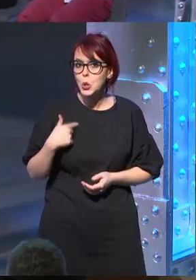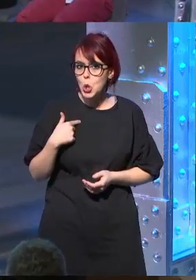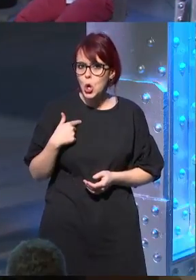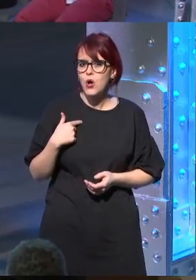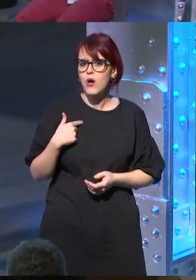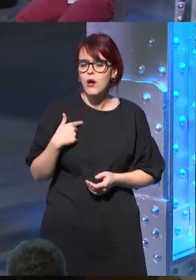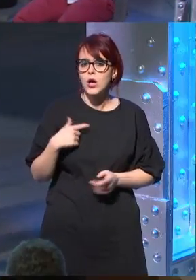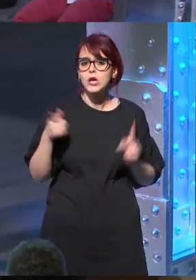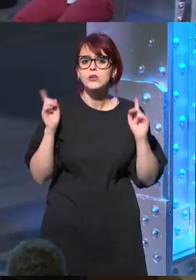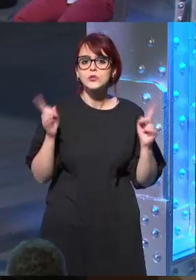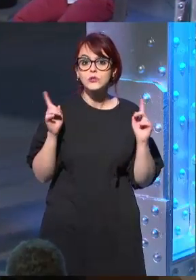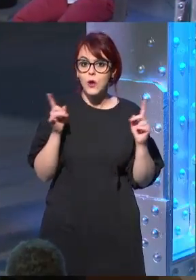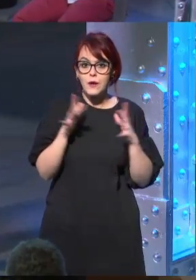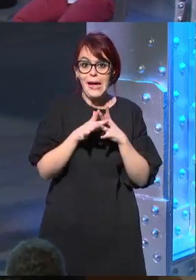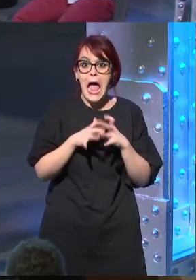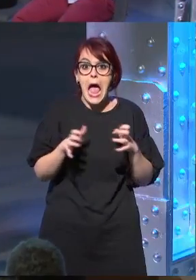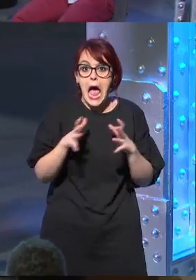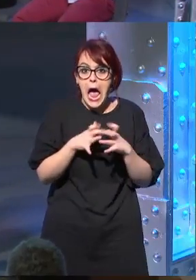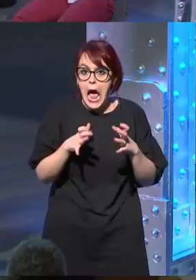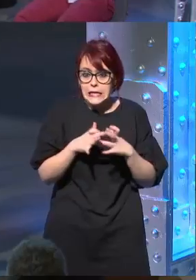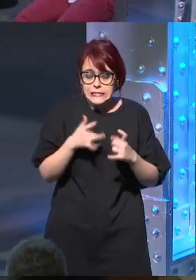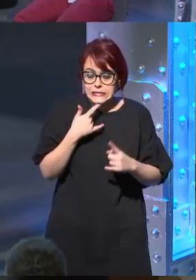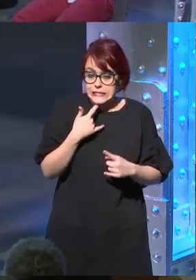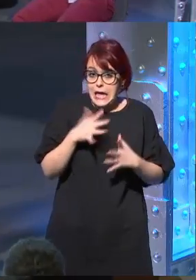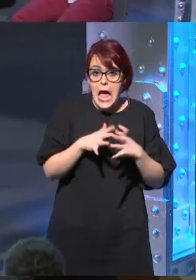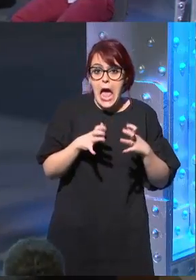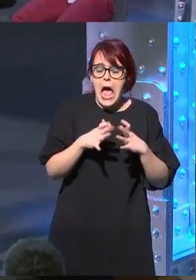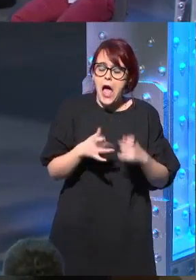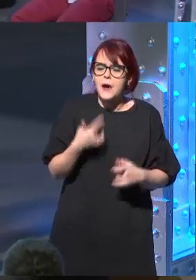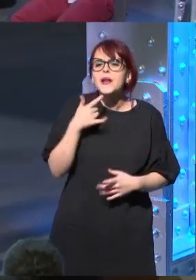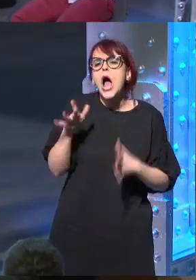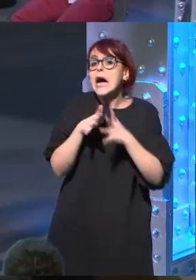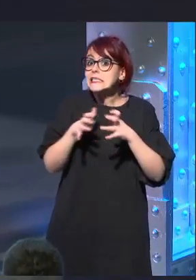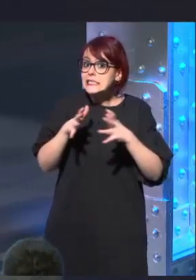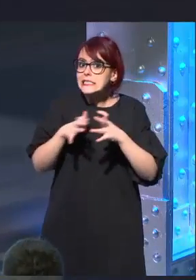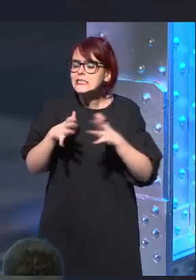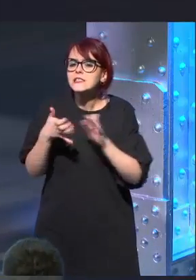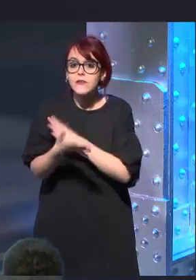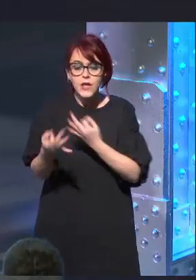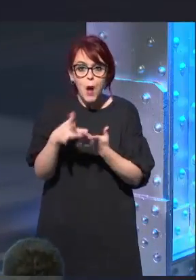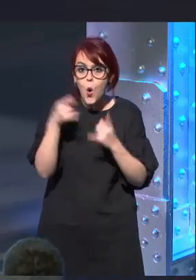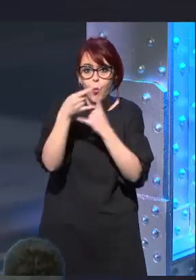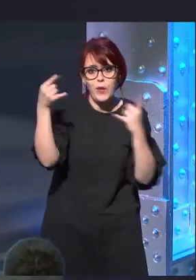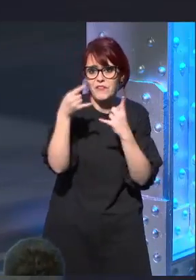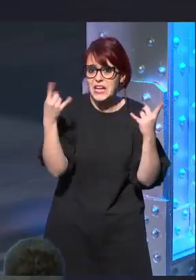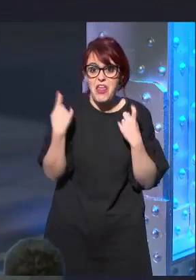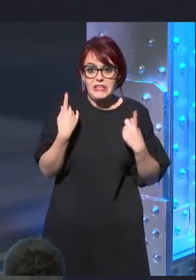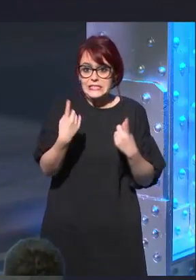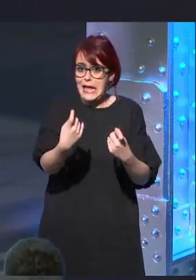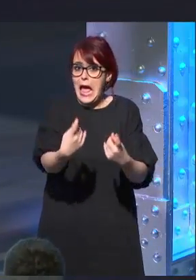instance? Yes, I have done it. Only when I'm very desperate, I do that. Define